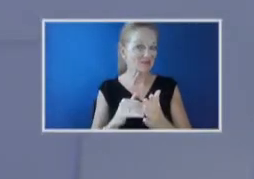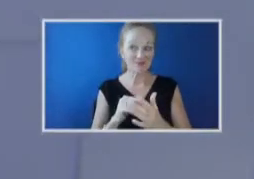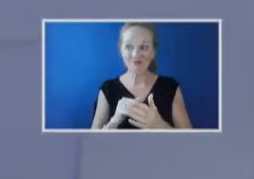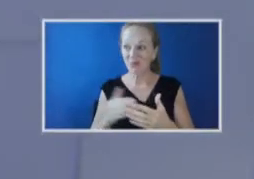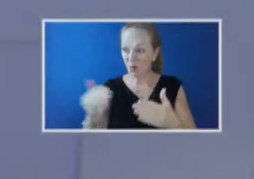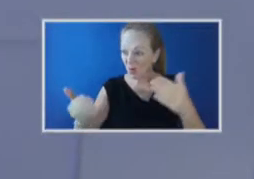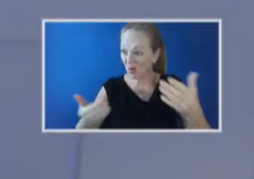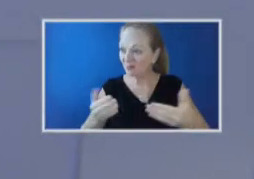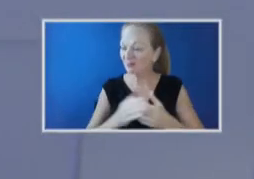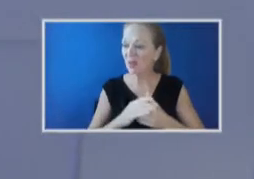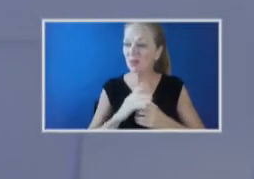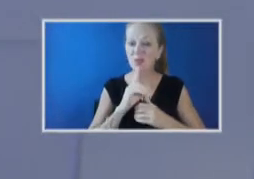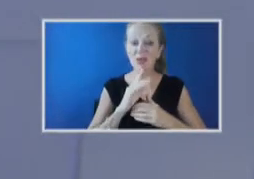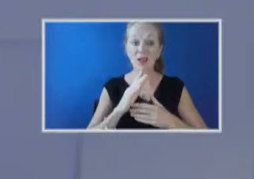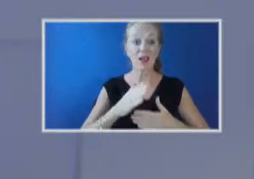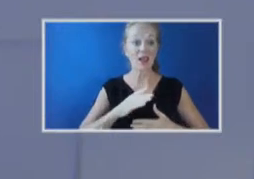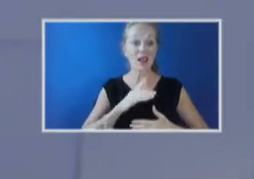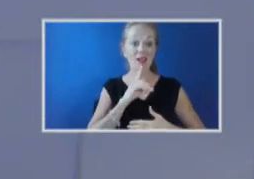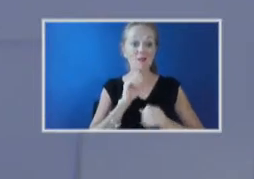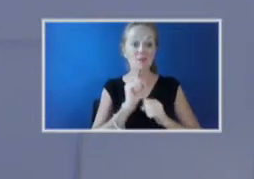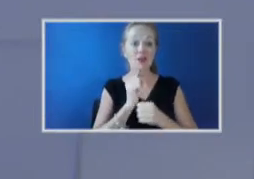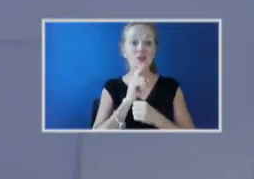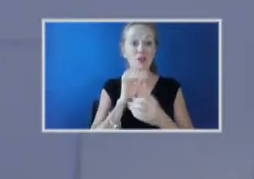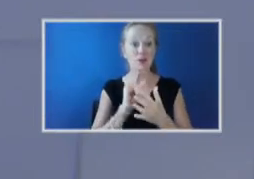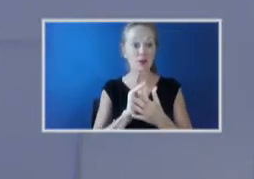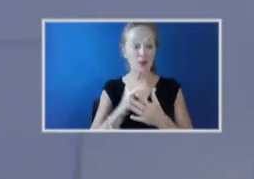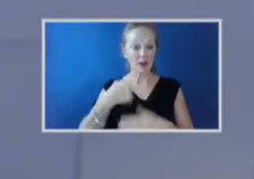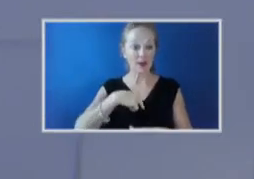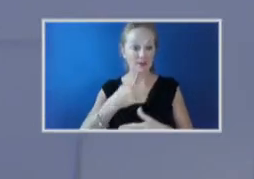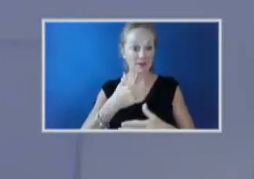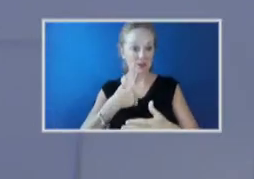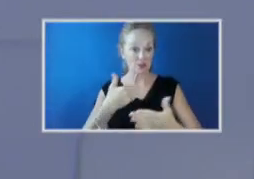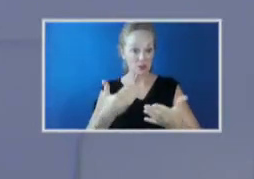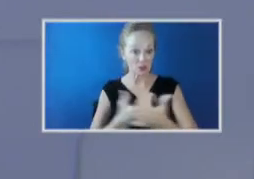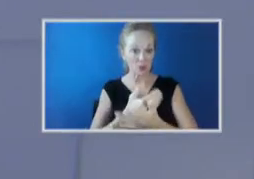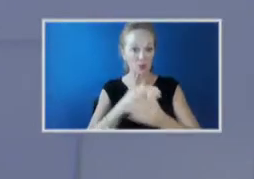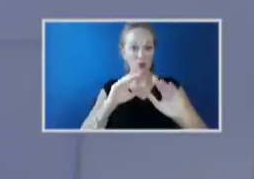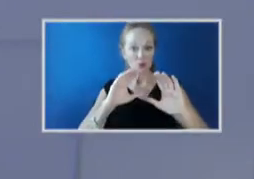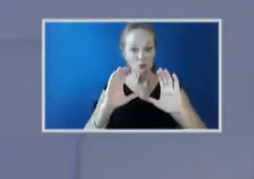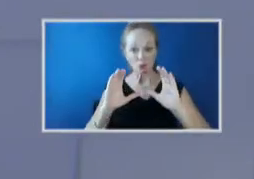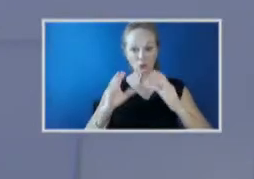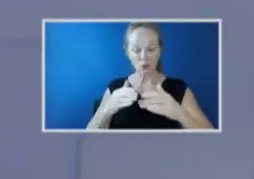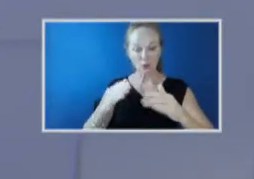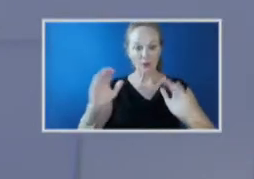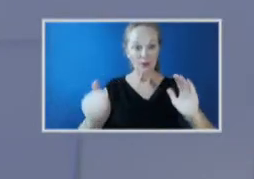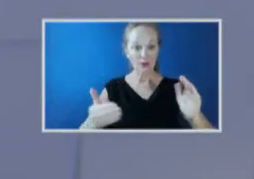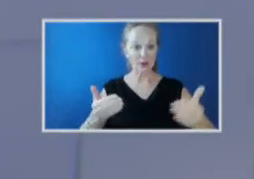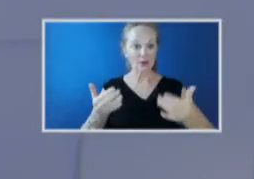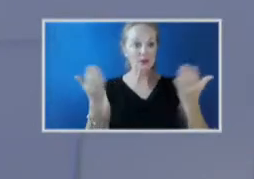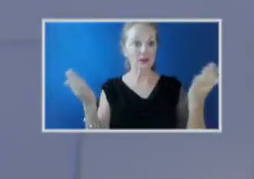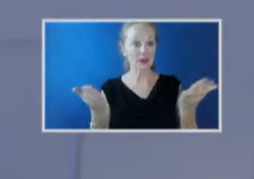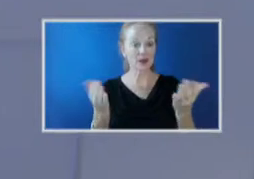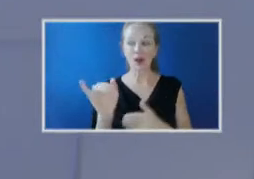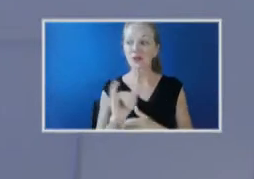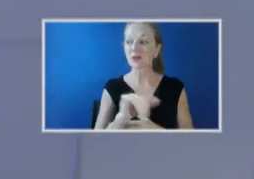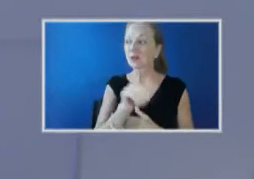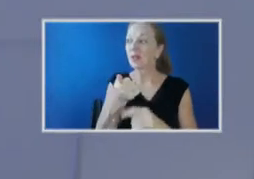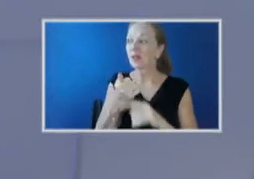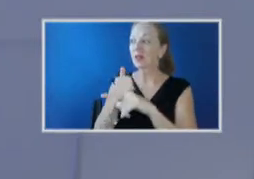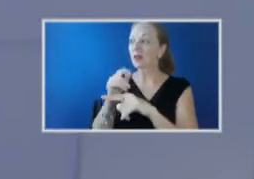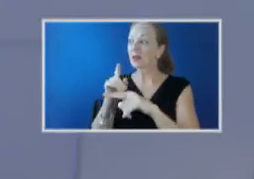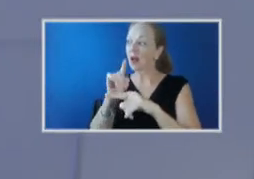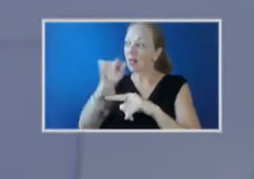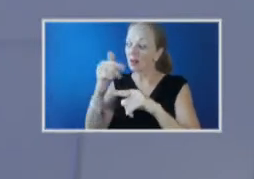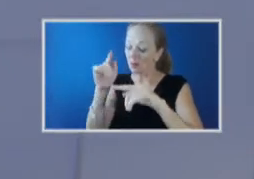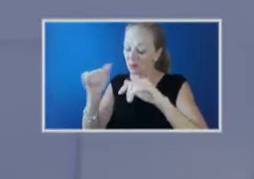to actually make sure, because we have a new group, that we have introductions here as well as at the dais when we go